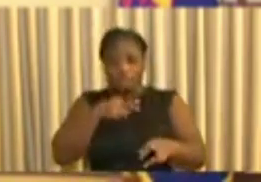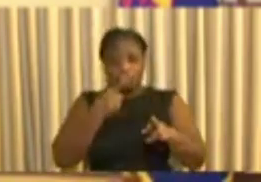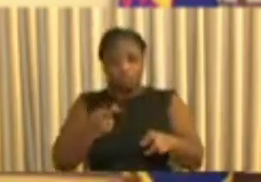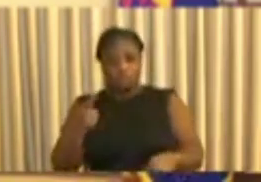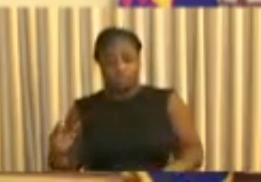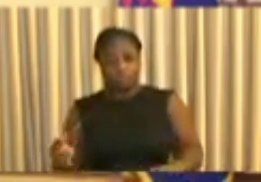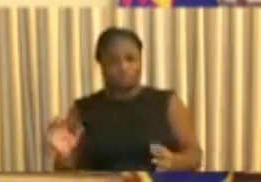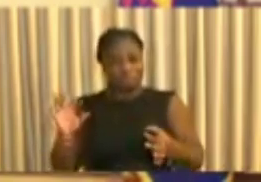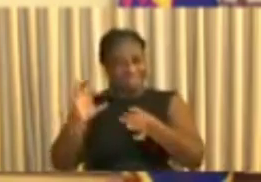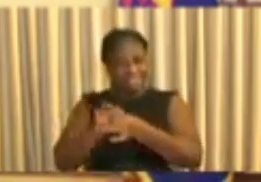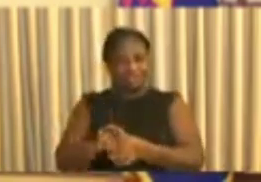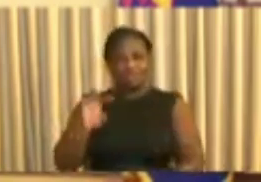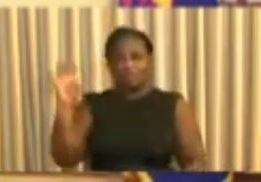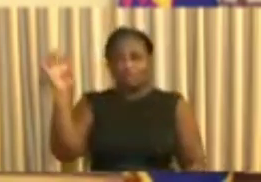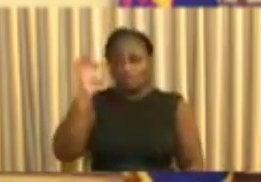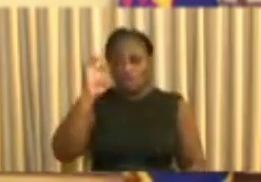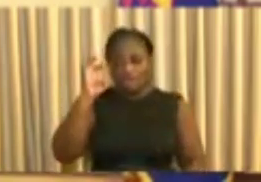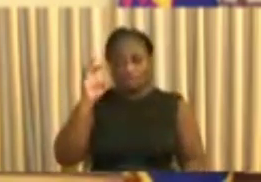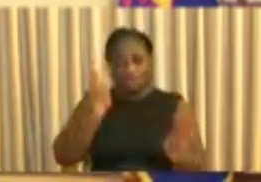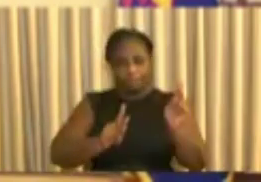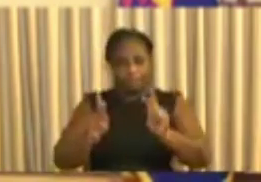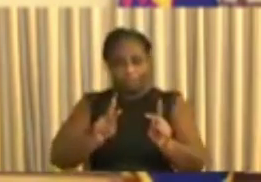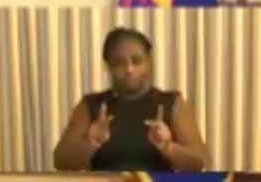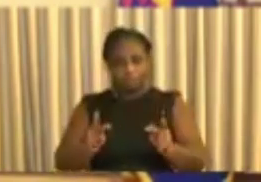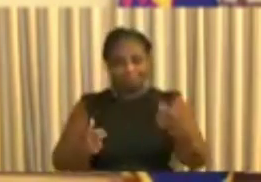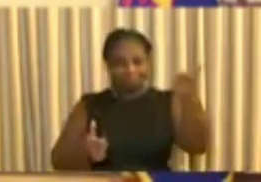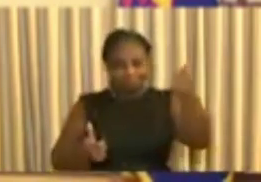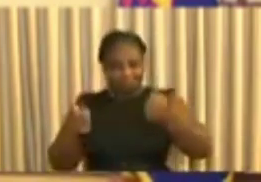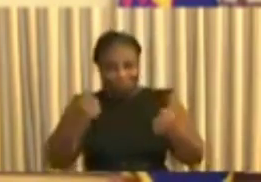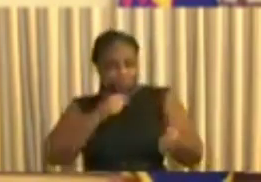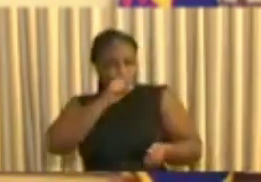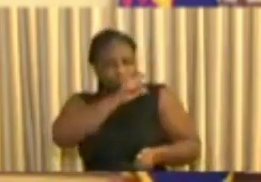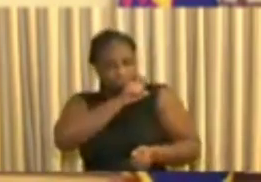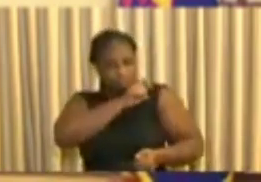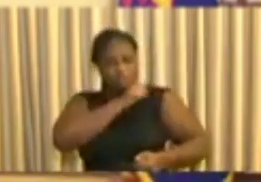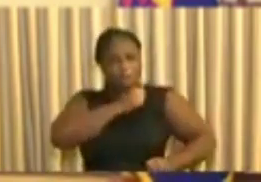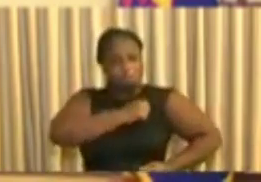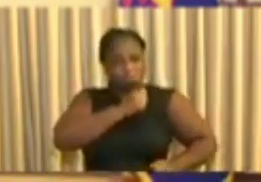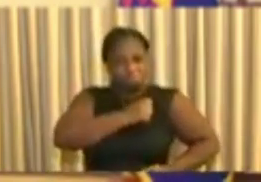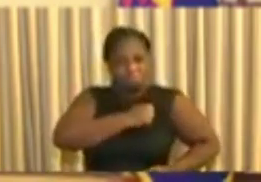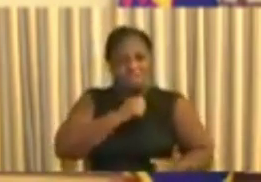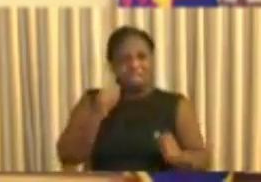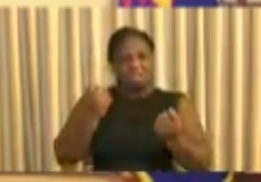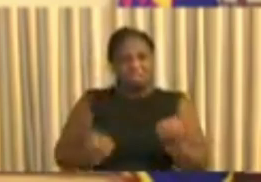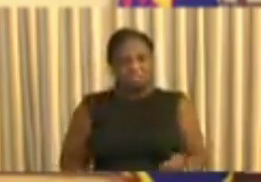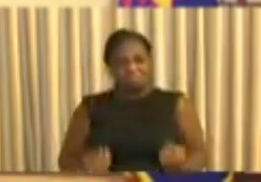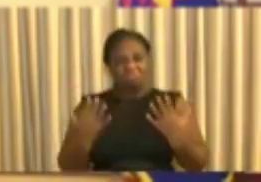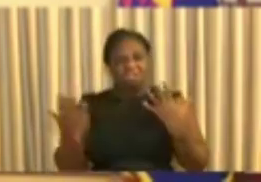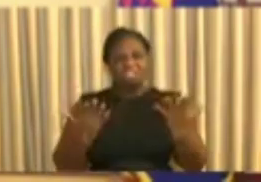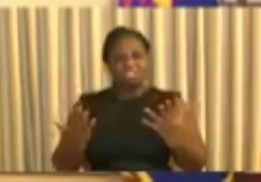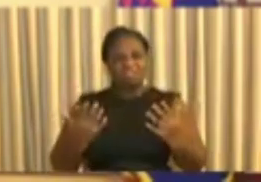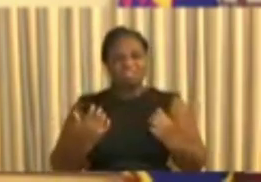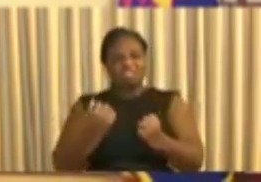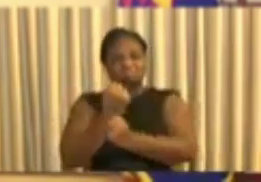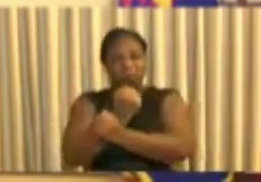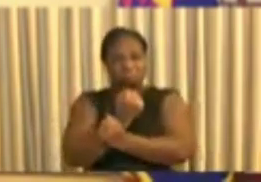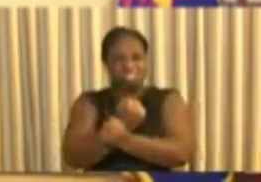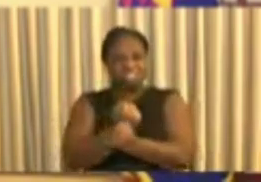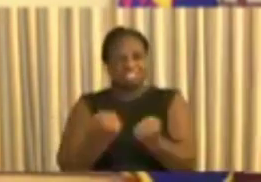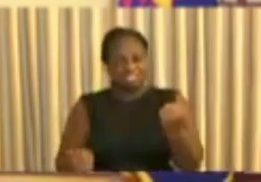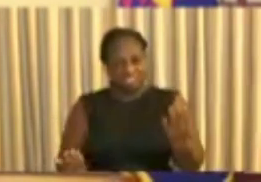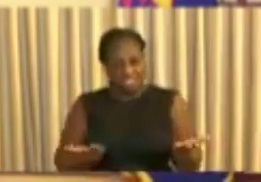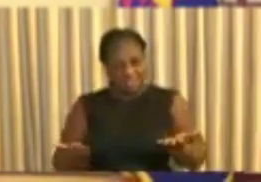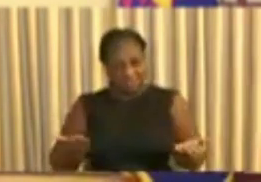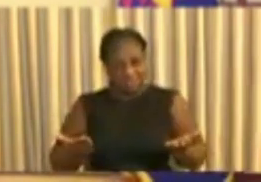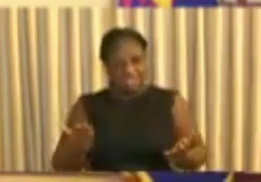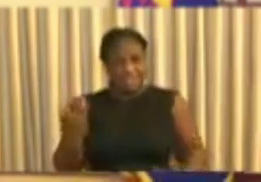together with some 400 personnel, drawn from the police, military, fire service, and prison service.